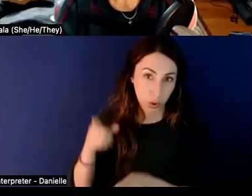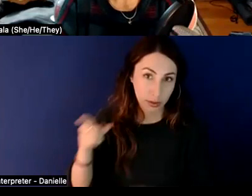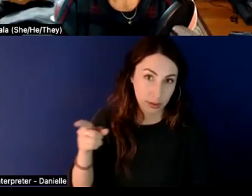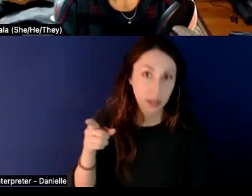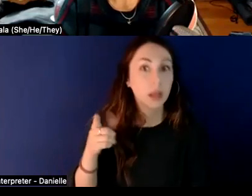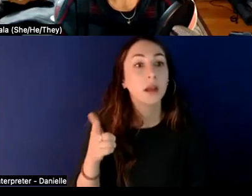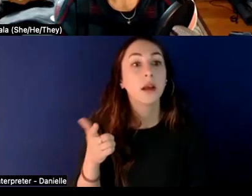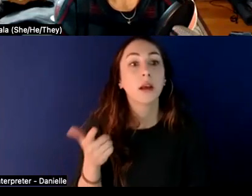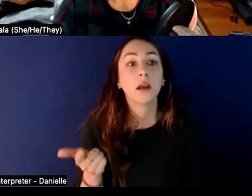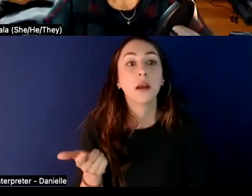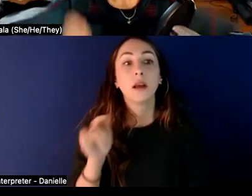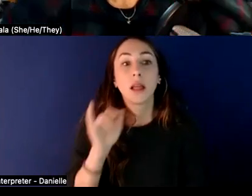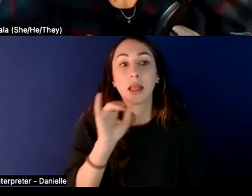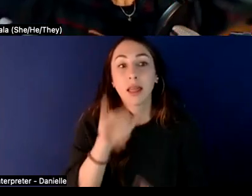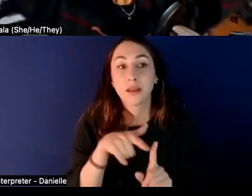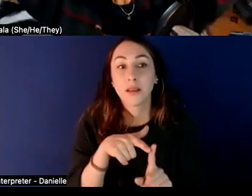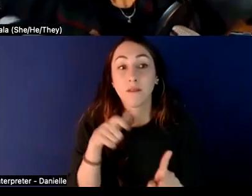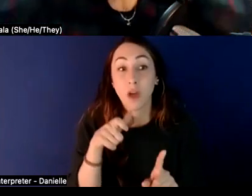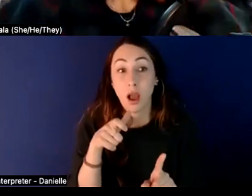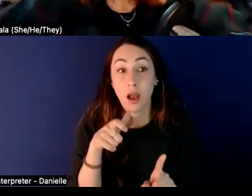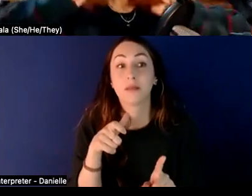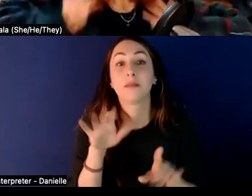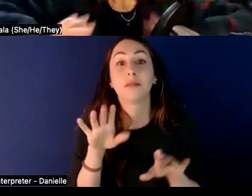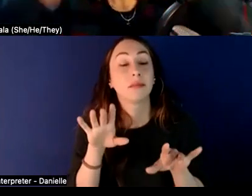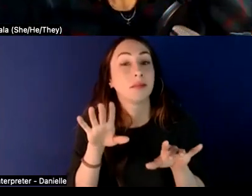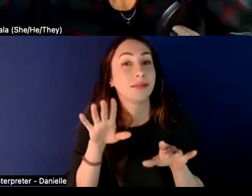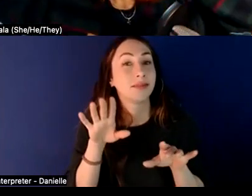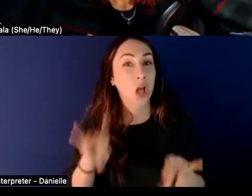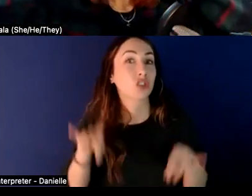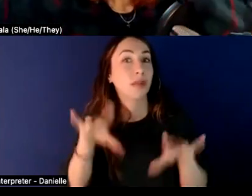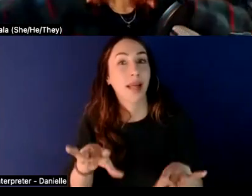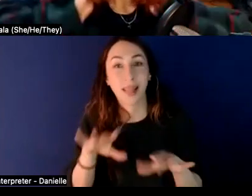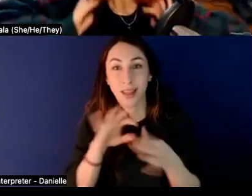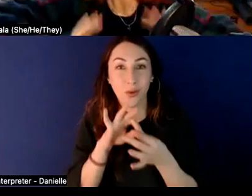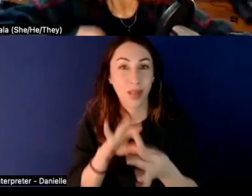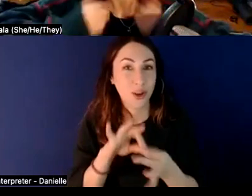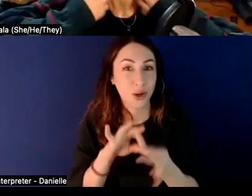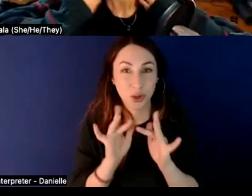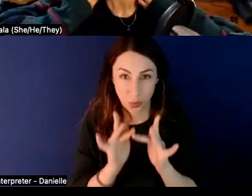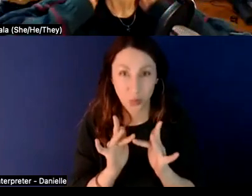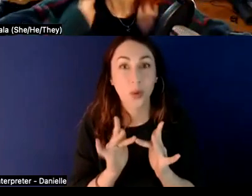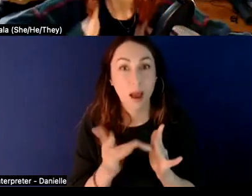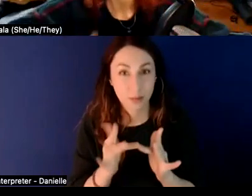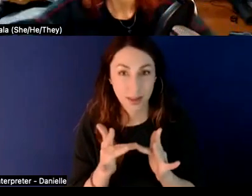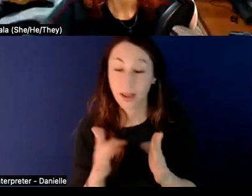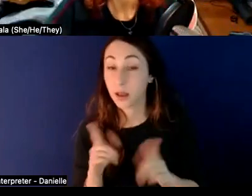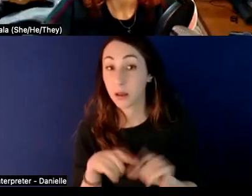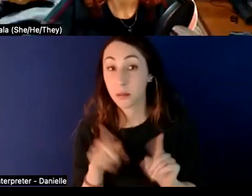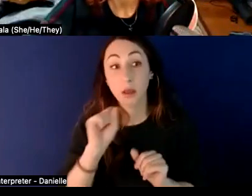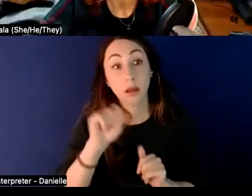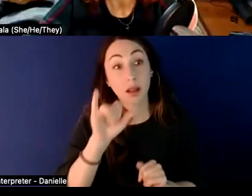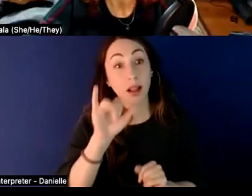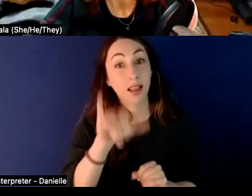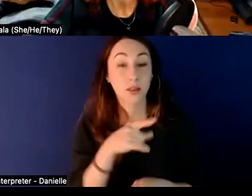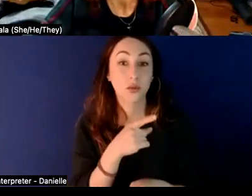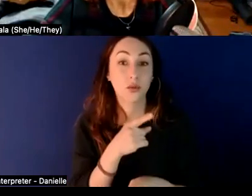is from some relationships in Australia website. But it's true that it's mind-blowing to